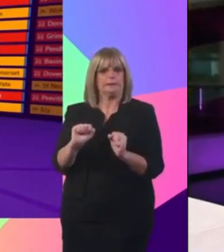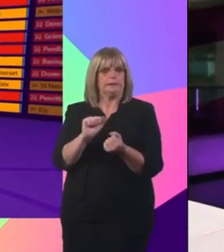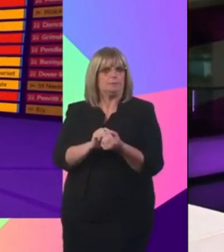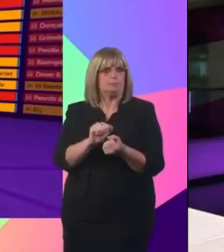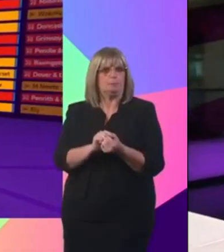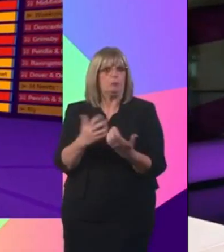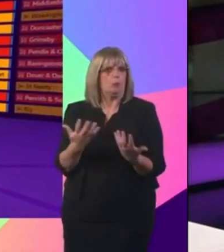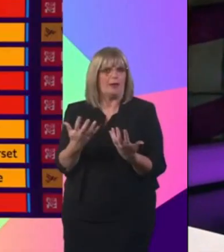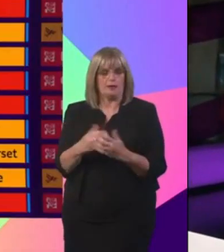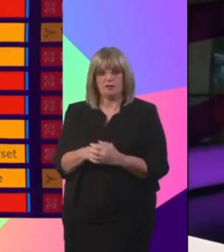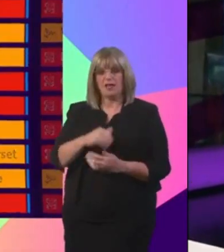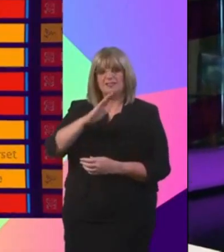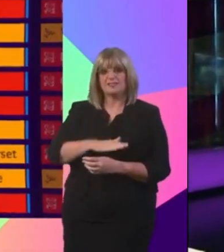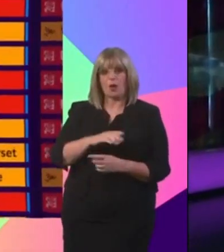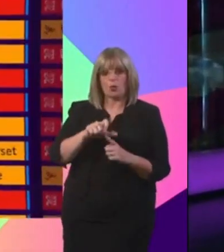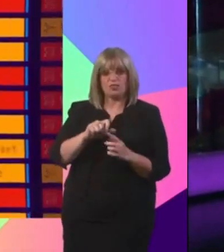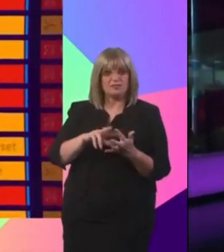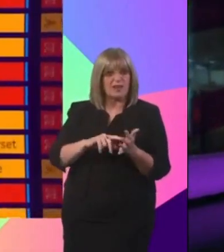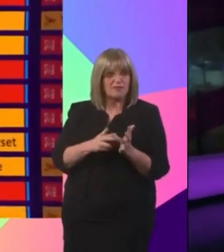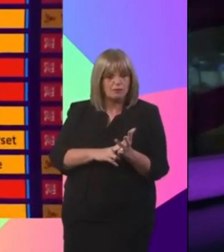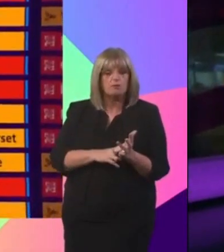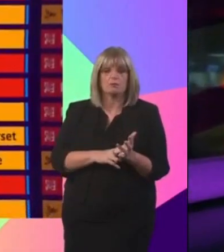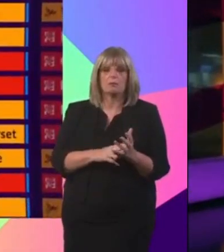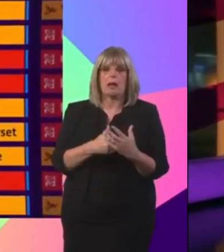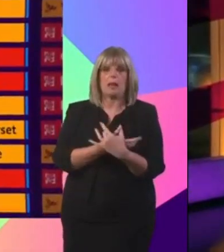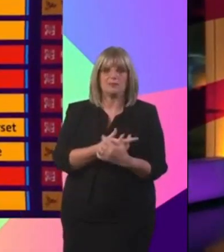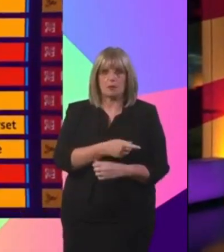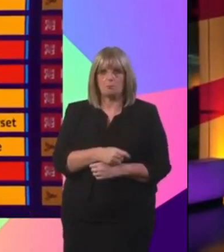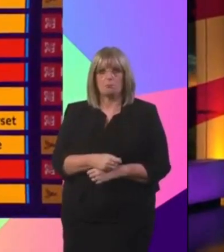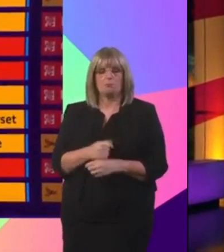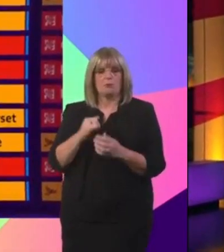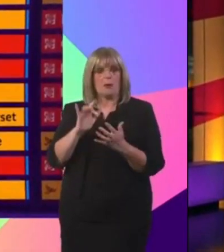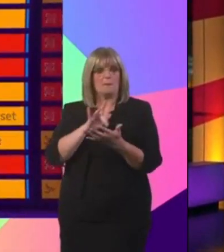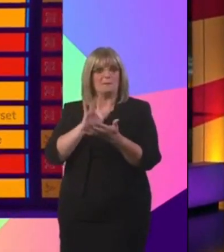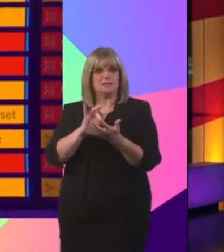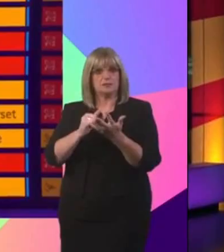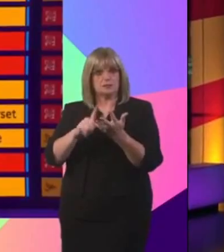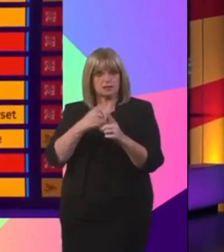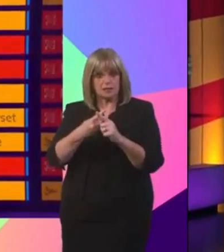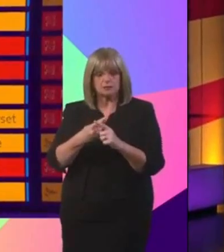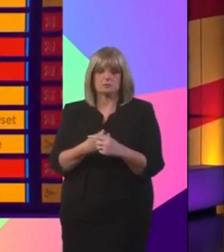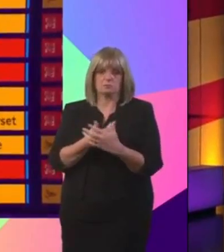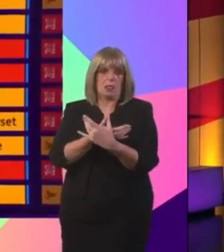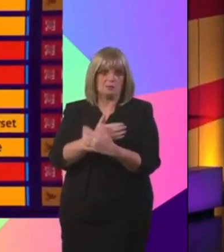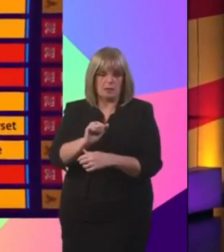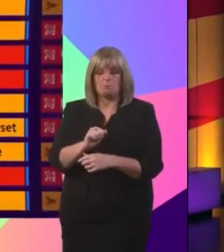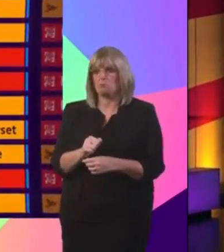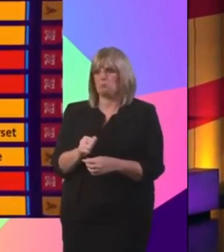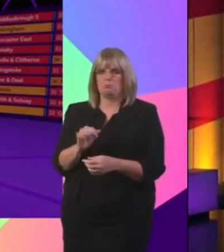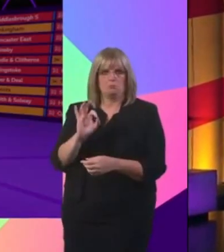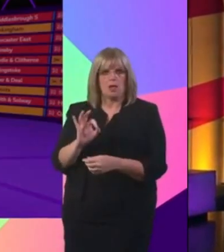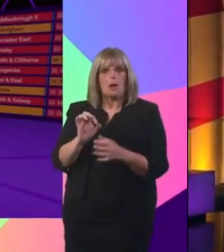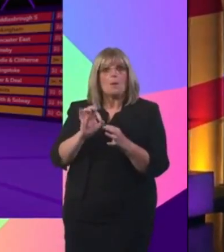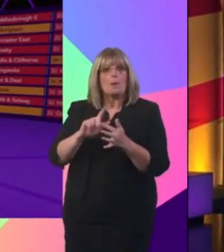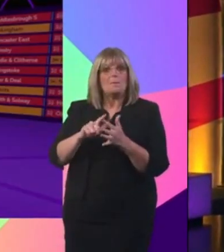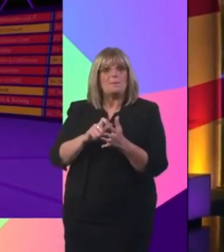and a record. Yes, Gangnam Style has now become the most watched YouTube video ever. It's #1 in